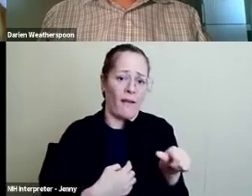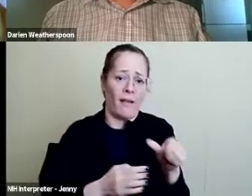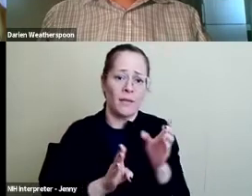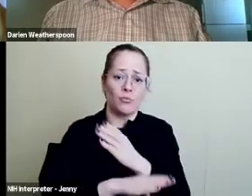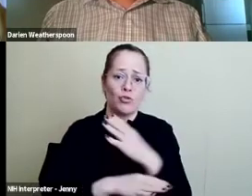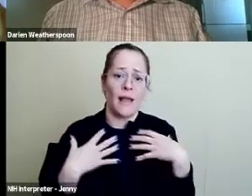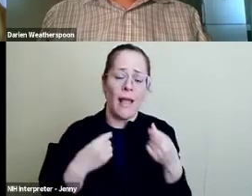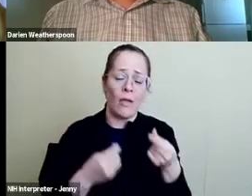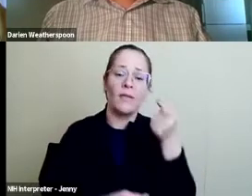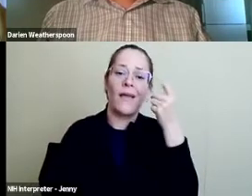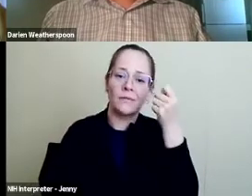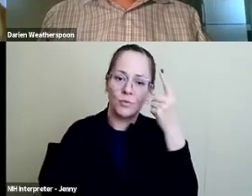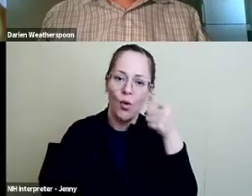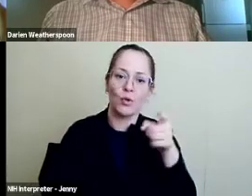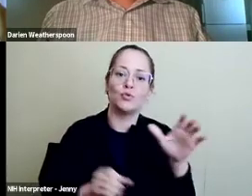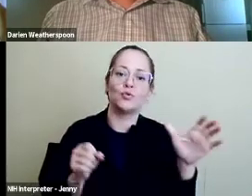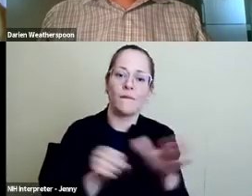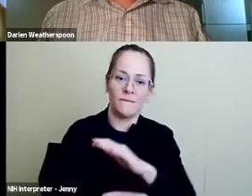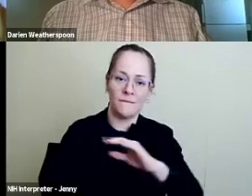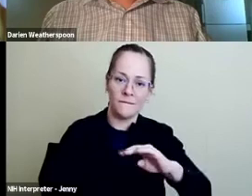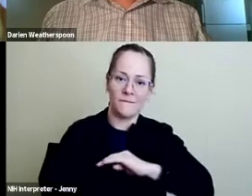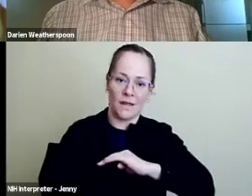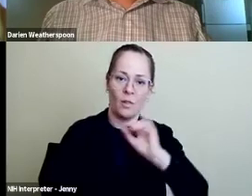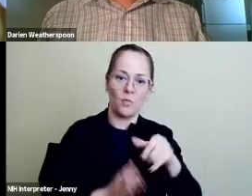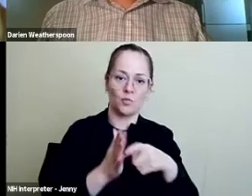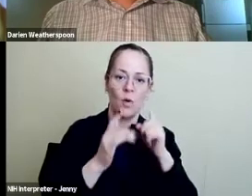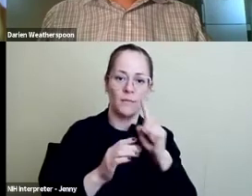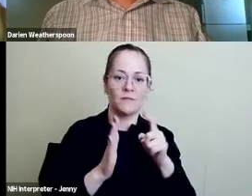long as you fulfill your requirements for prerequisites.